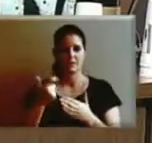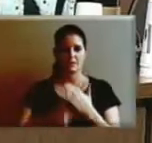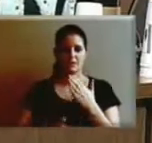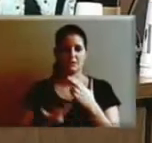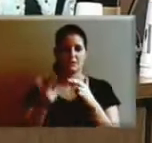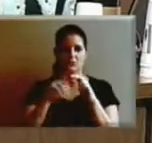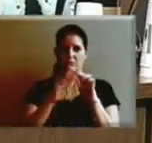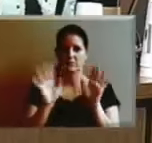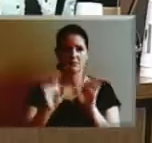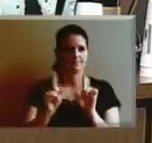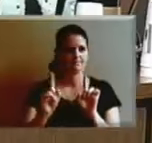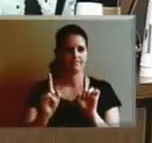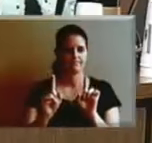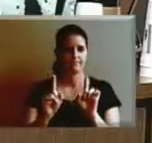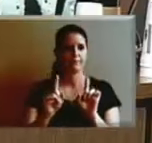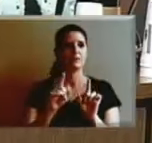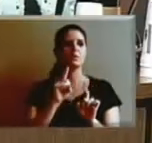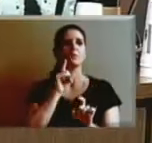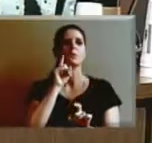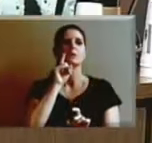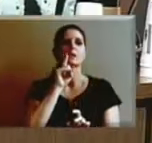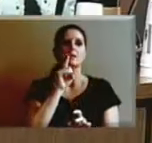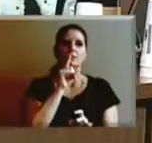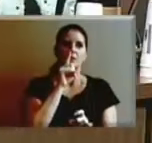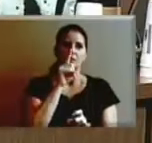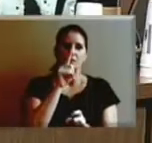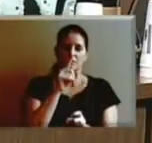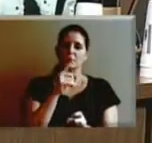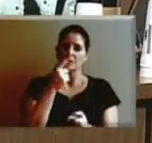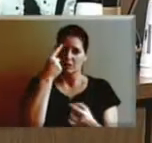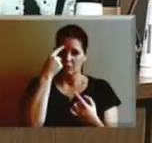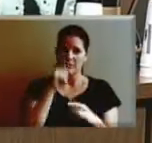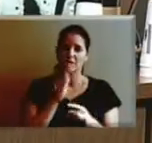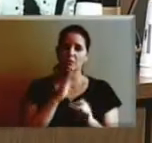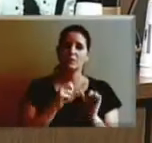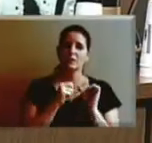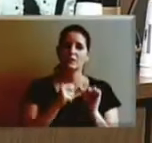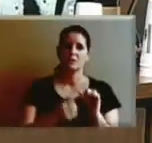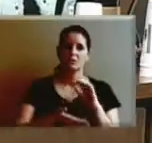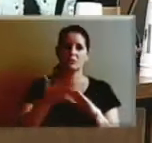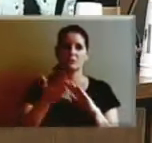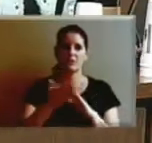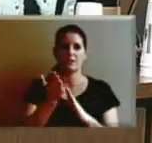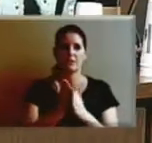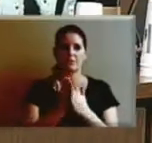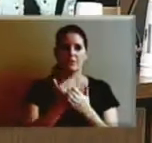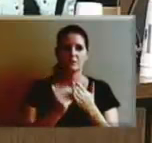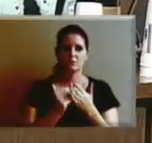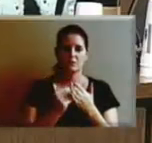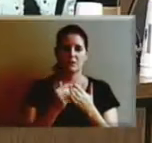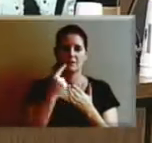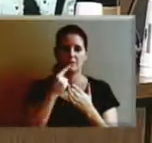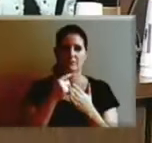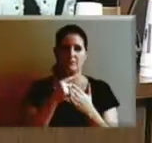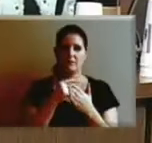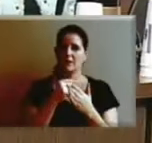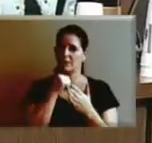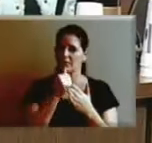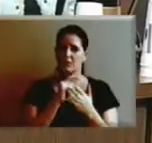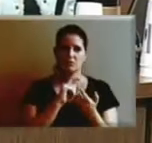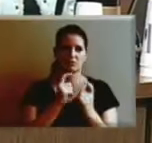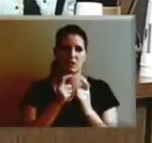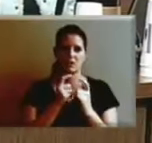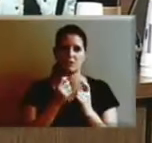increase. We committed to operating the district at the existing funding, even with increased operational costs.